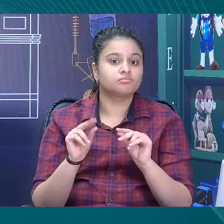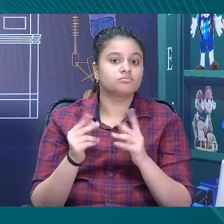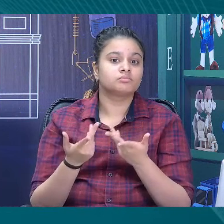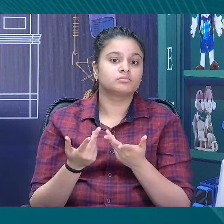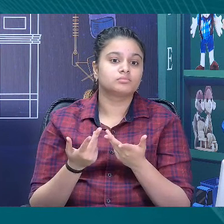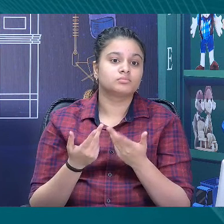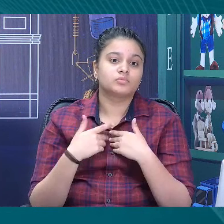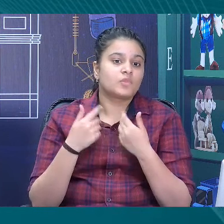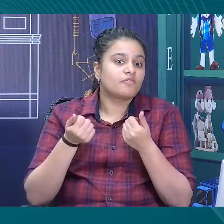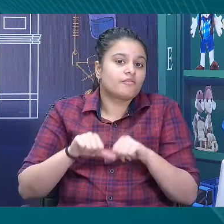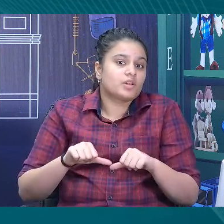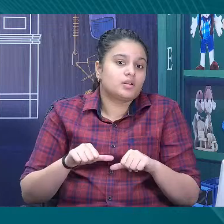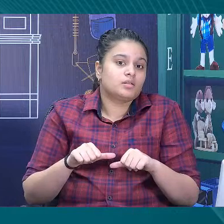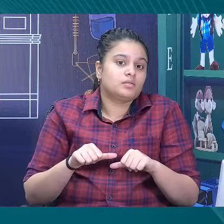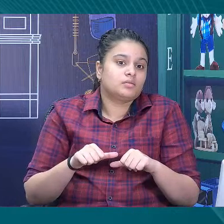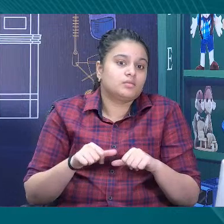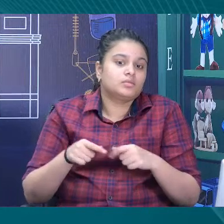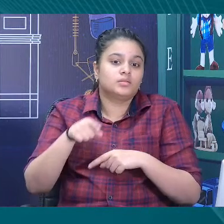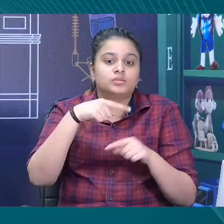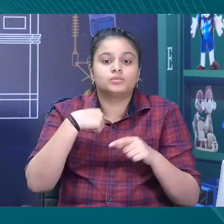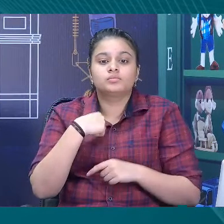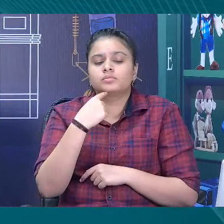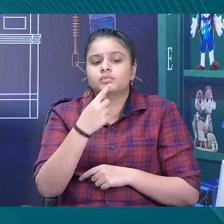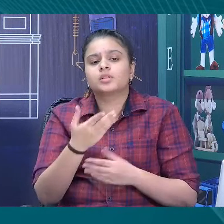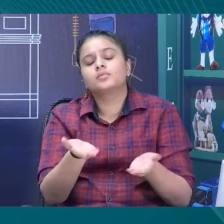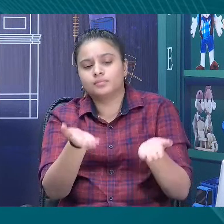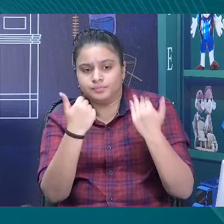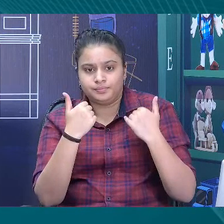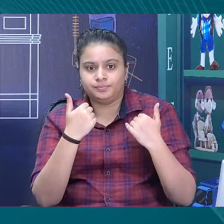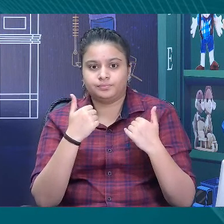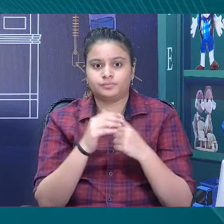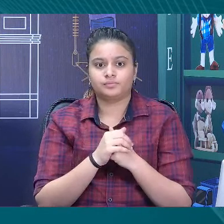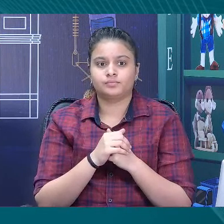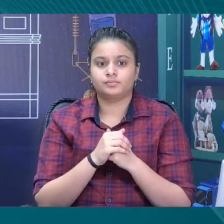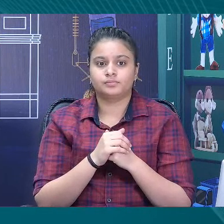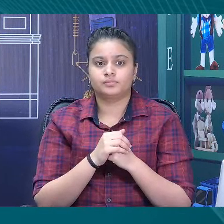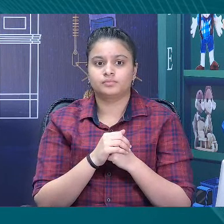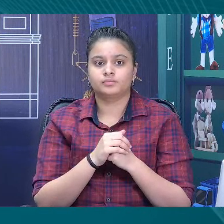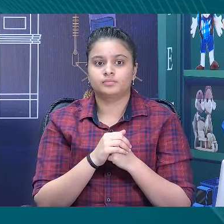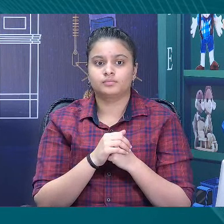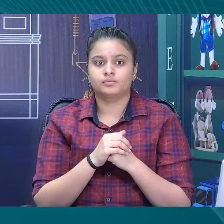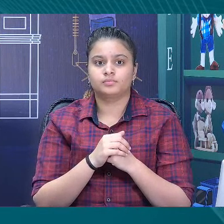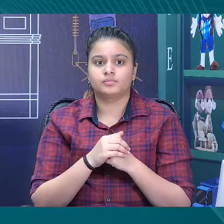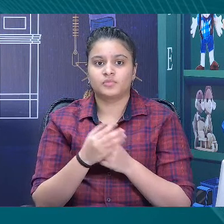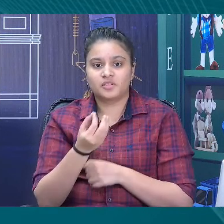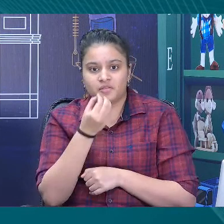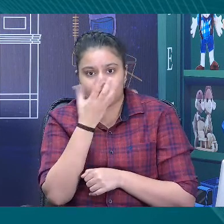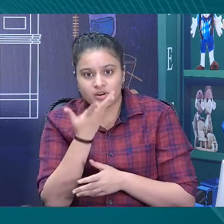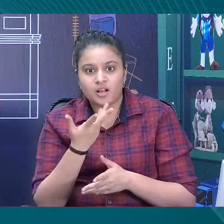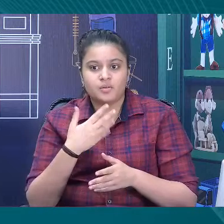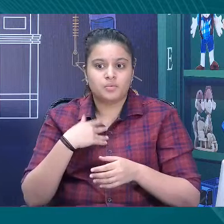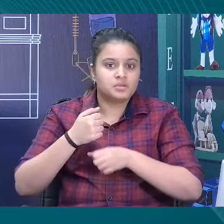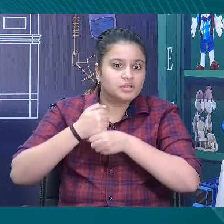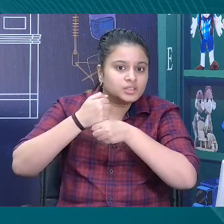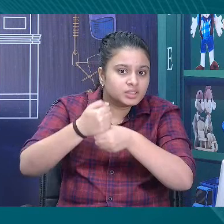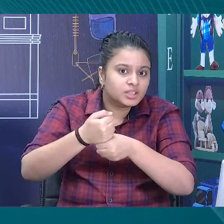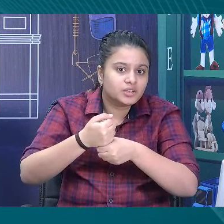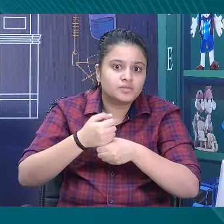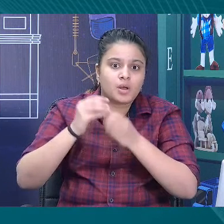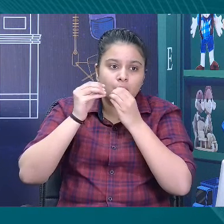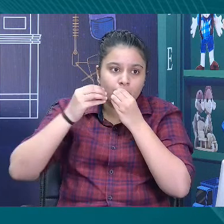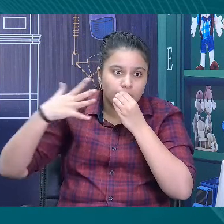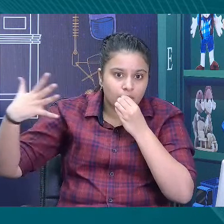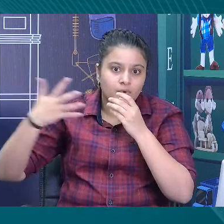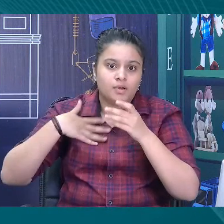what all you did. So she said, cards, flowers, balloons, gifts,